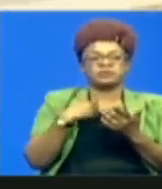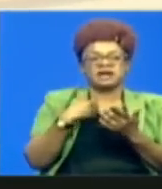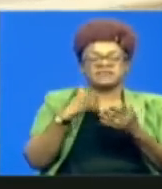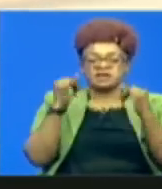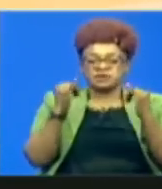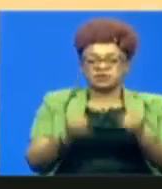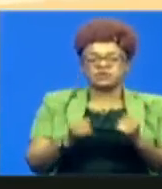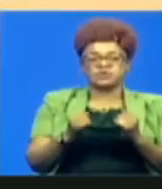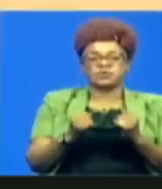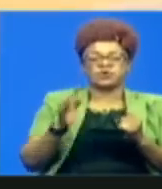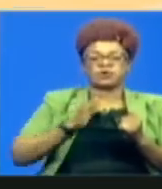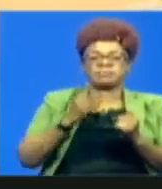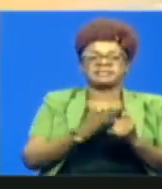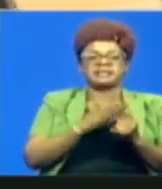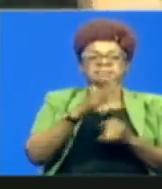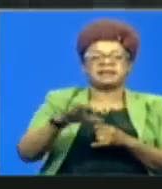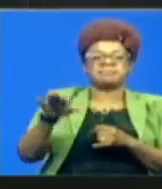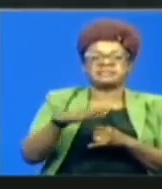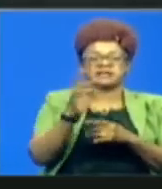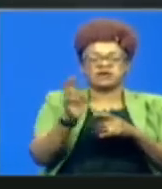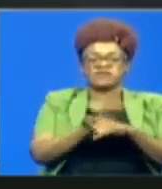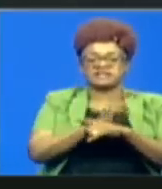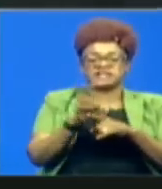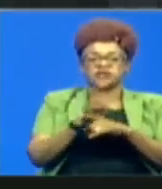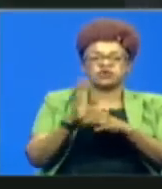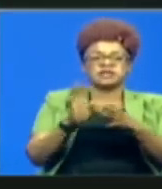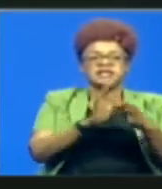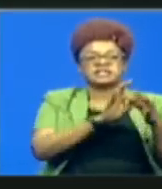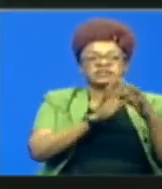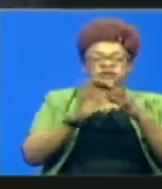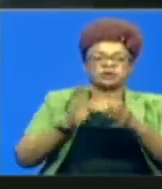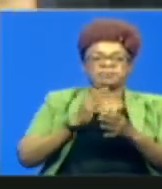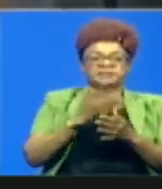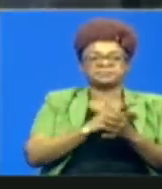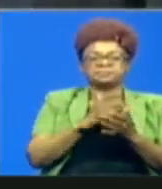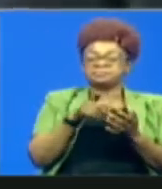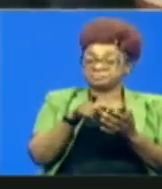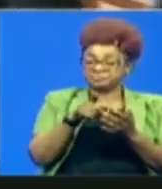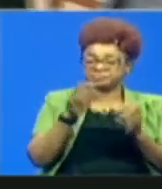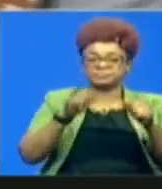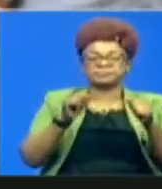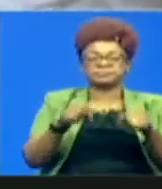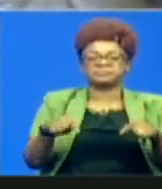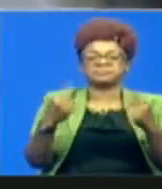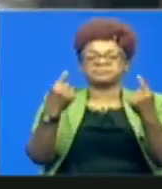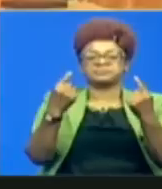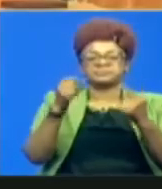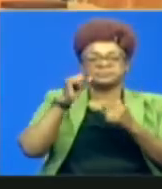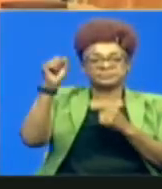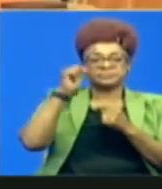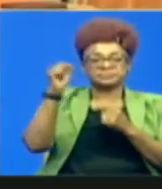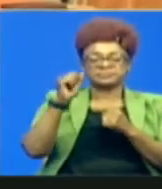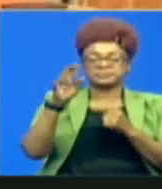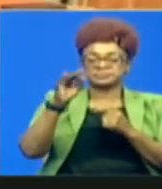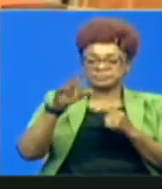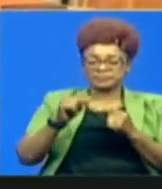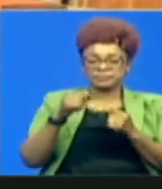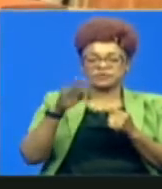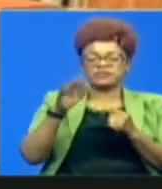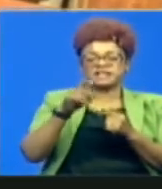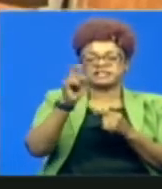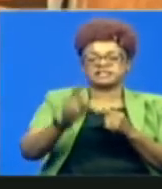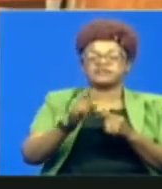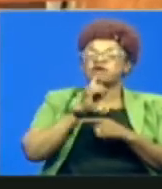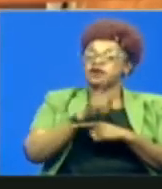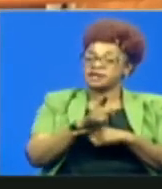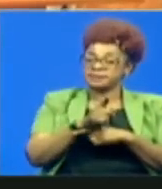committee, Parliamentary Development Oversight Coordination Committee, is likely to reignite the political aspect of the executive order. In